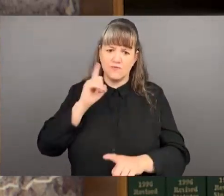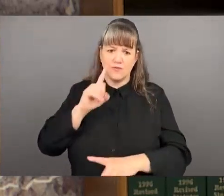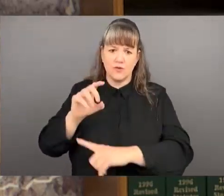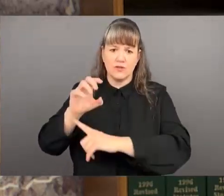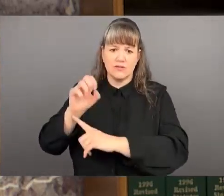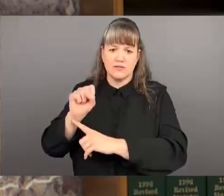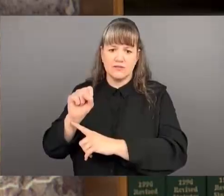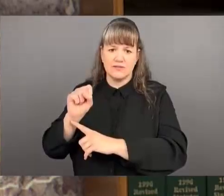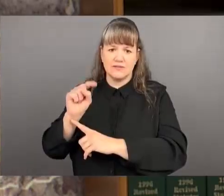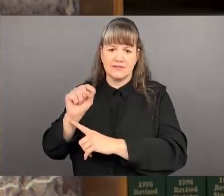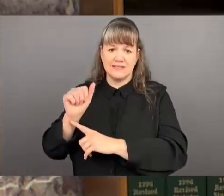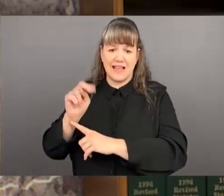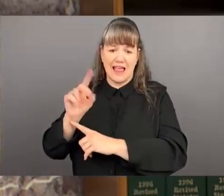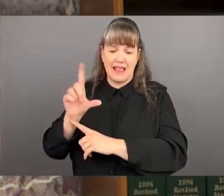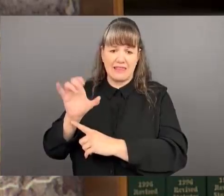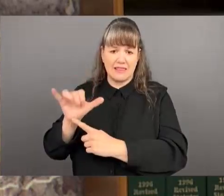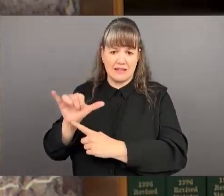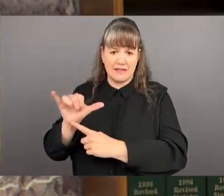Jared,